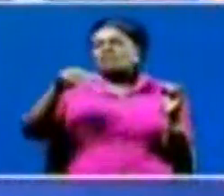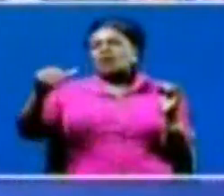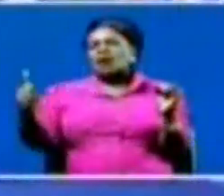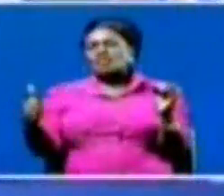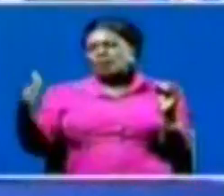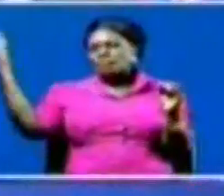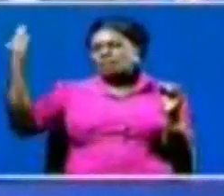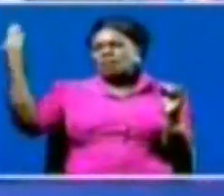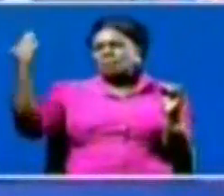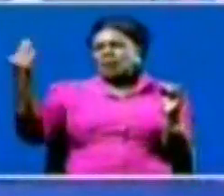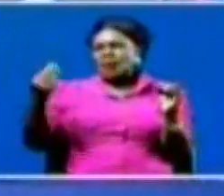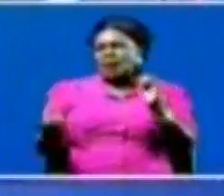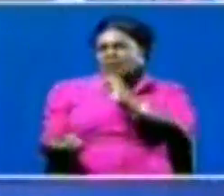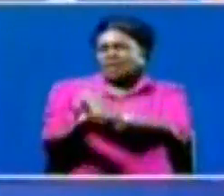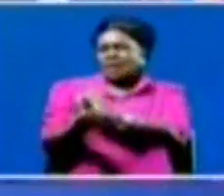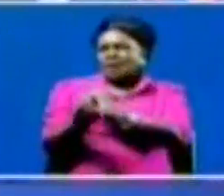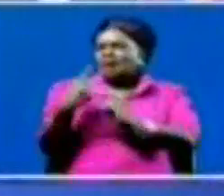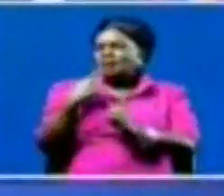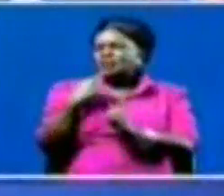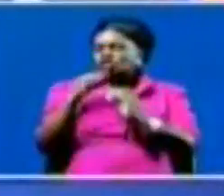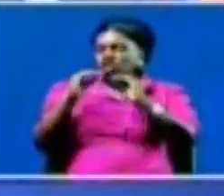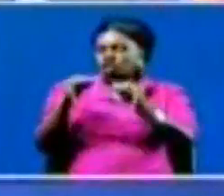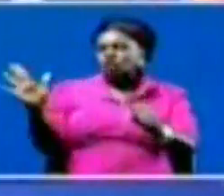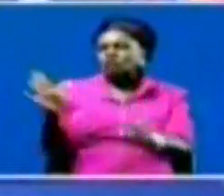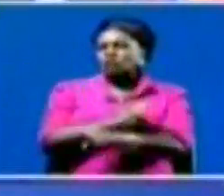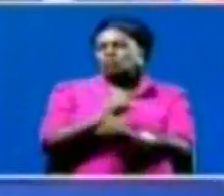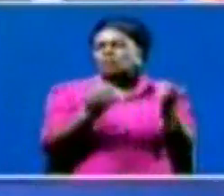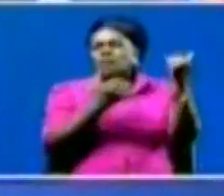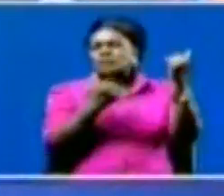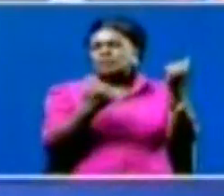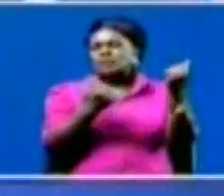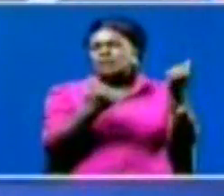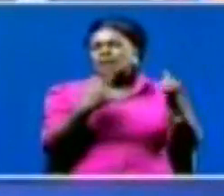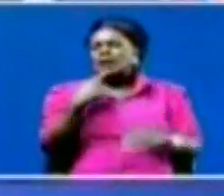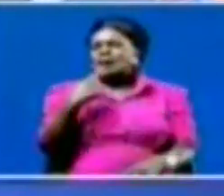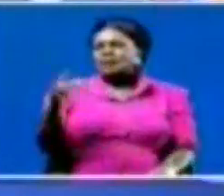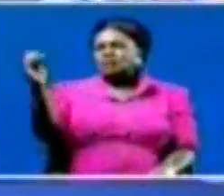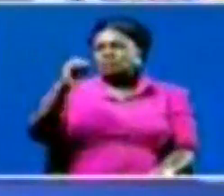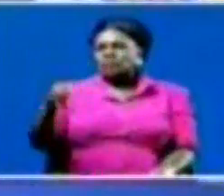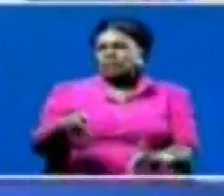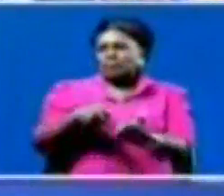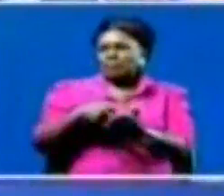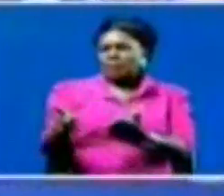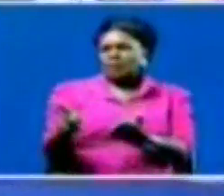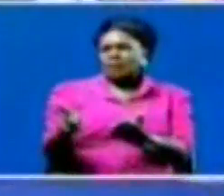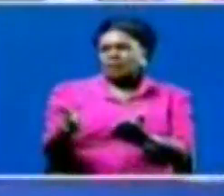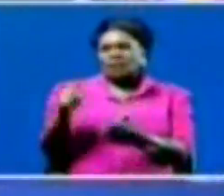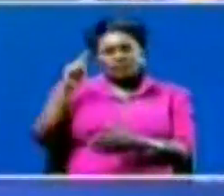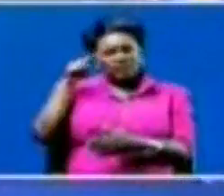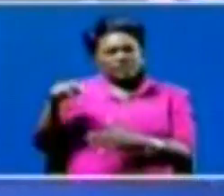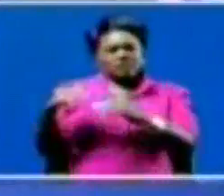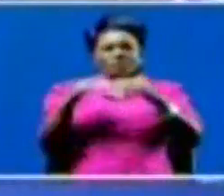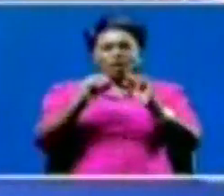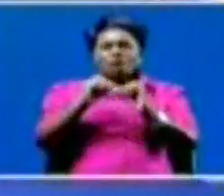The lecturers are not giving us 100% of teaching and they expect 100% of school fees from us. We don't think that is